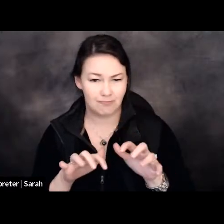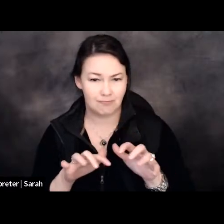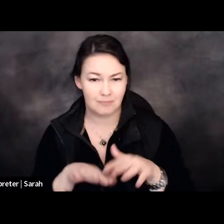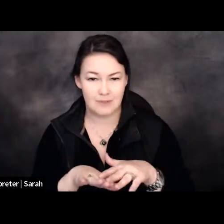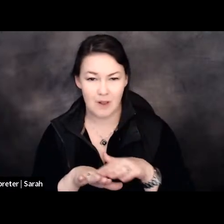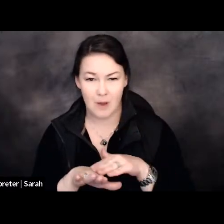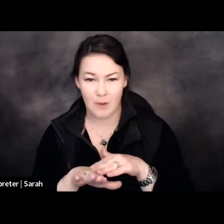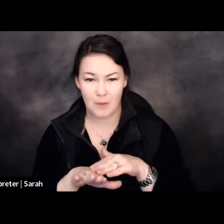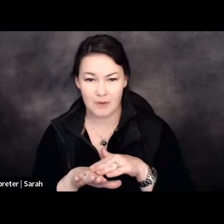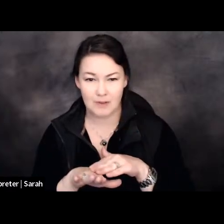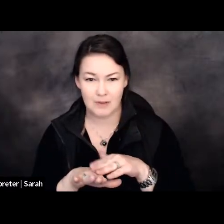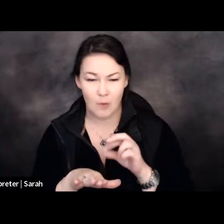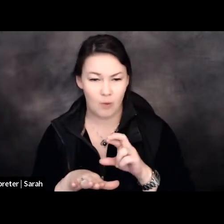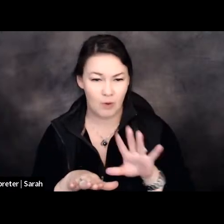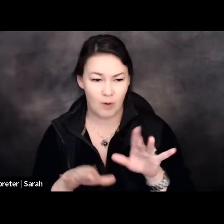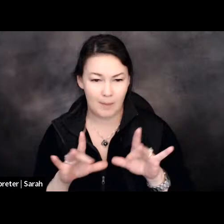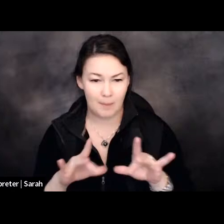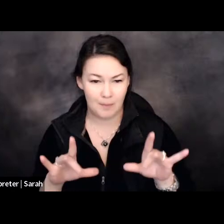Oh no.